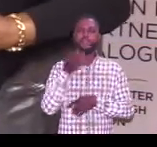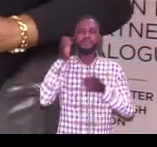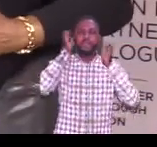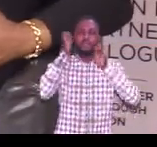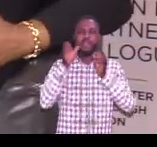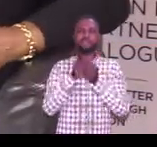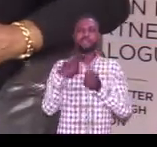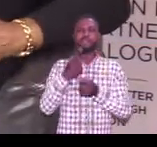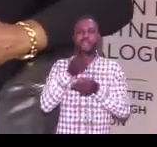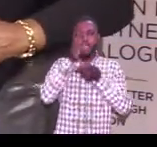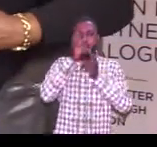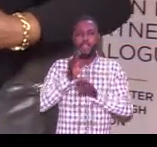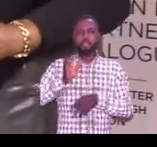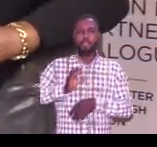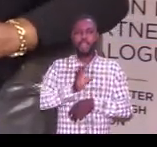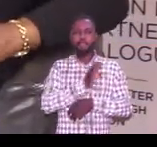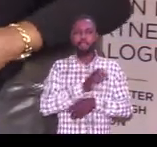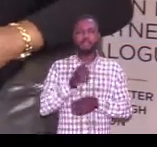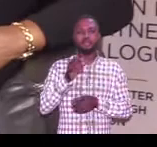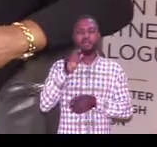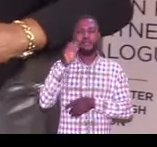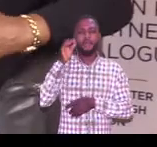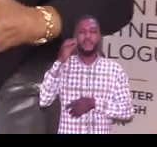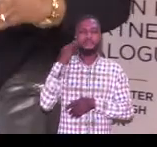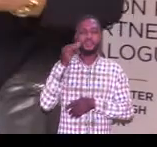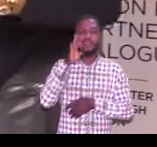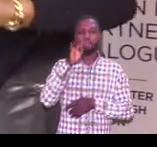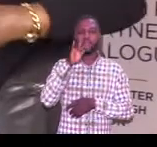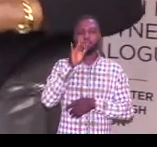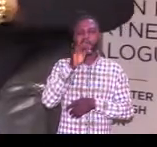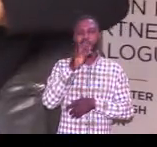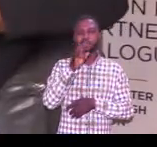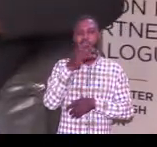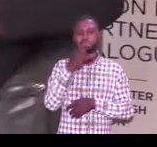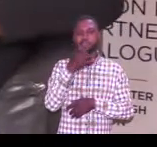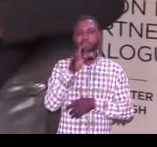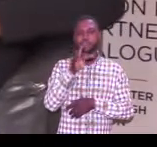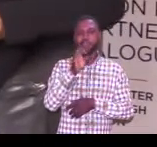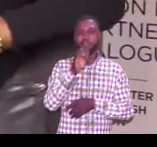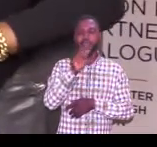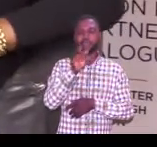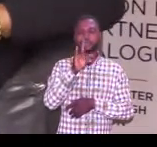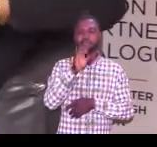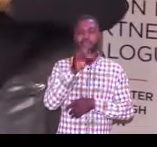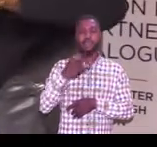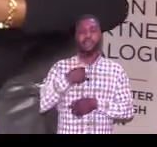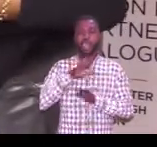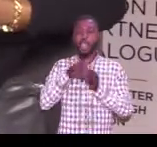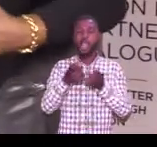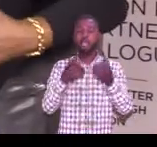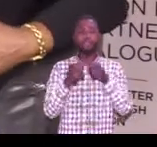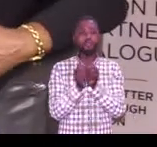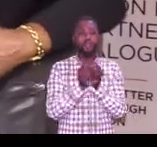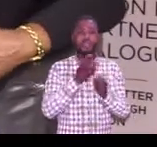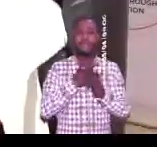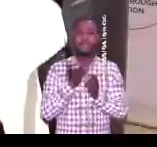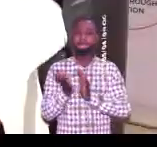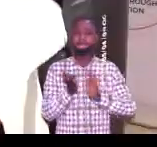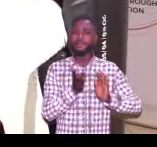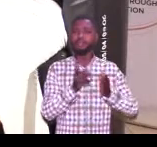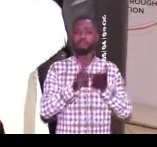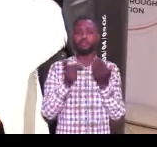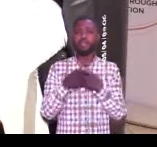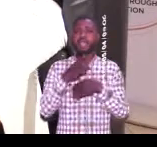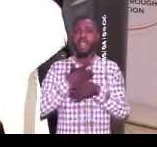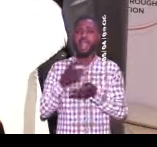the Honorable Commissioner, Mrs. Folashade Adefisayo, and we all came together to plan programs.